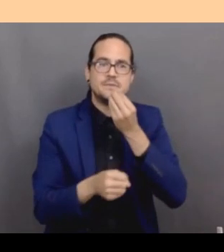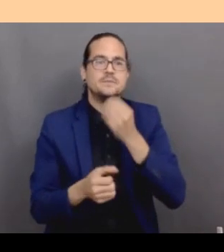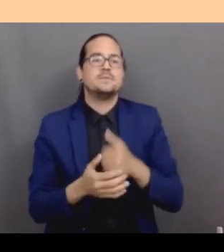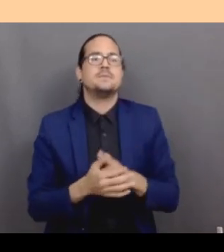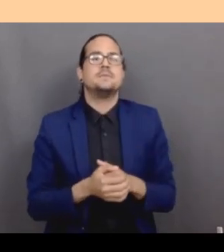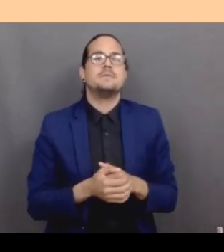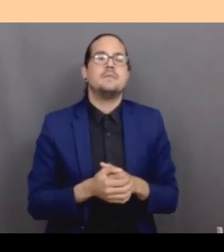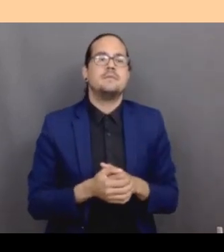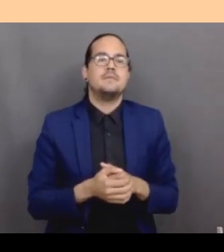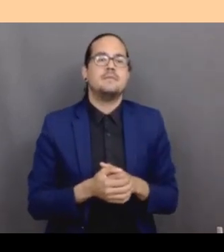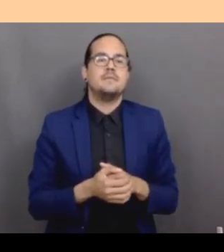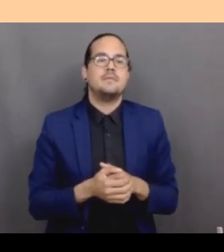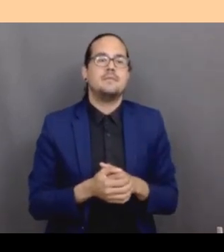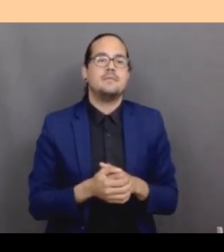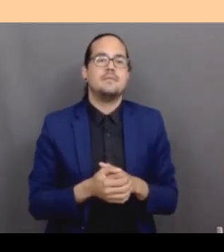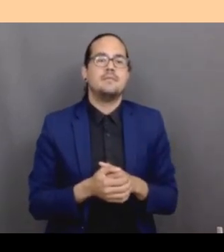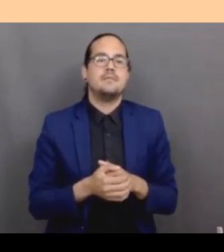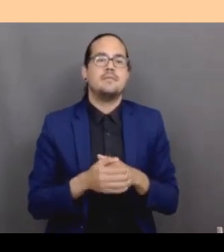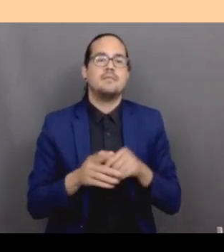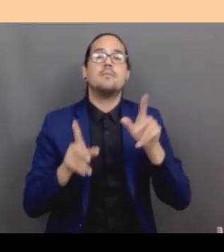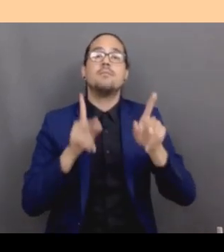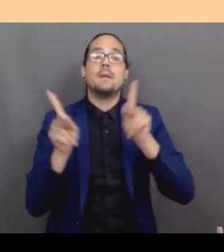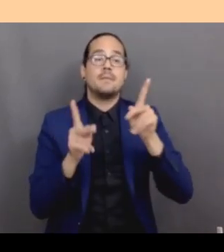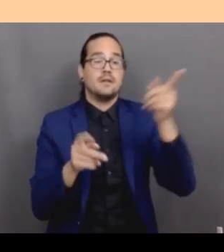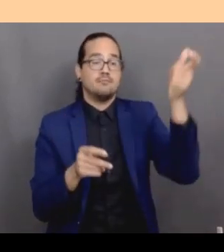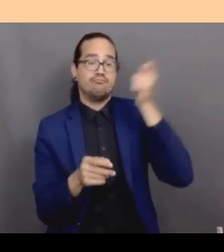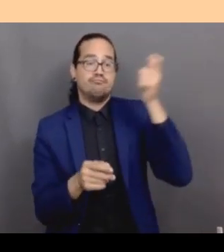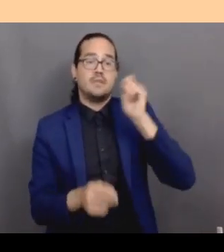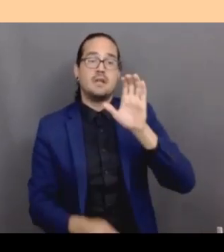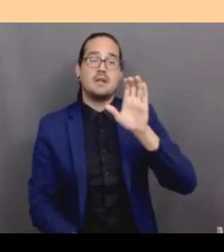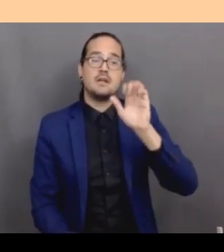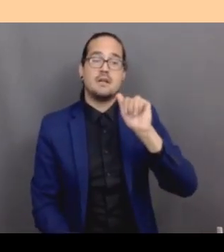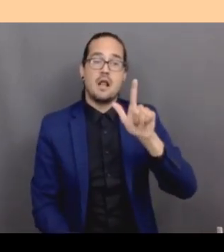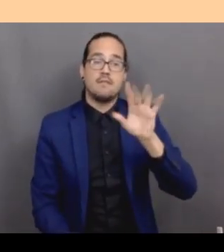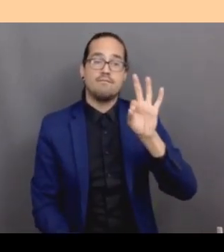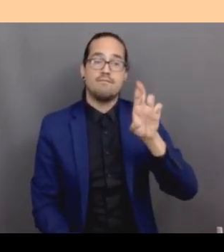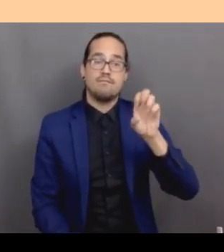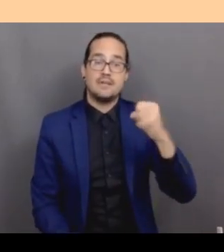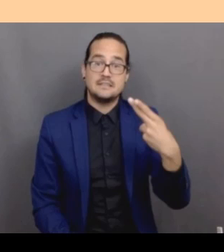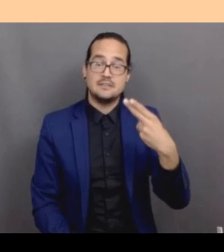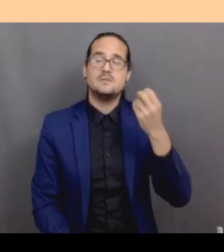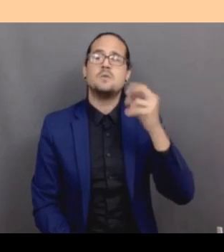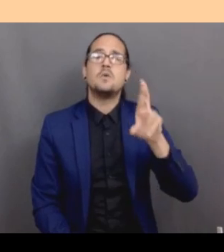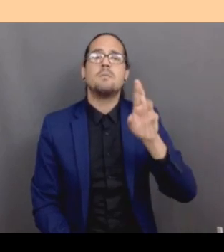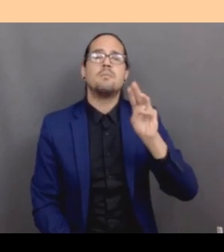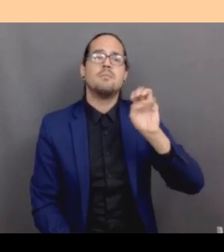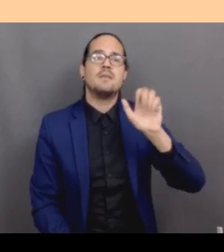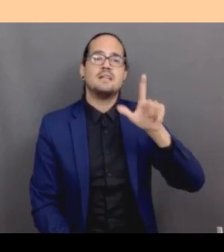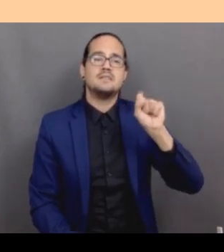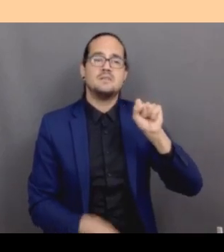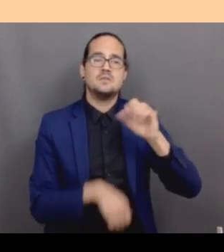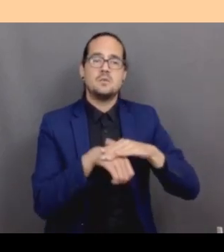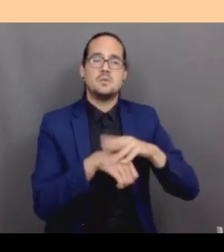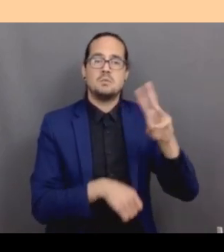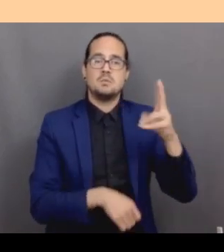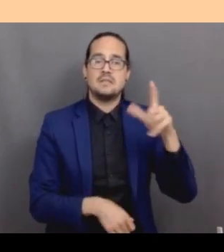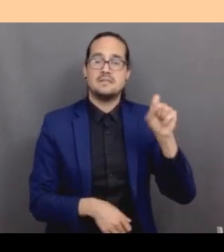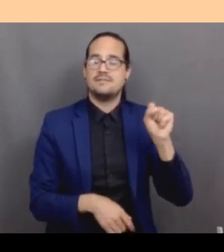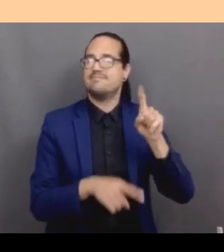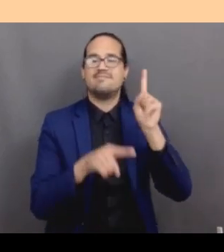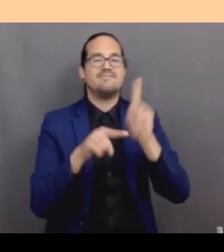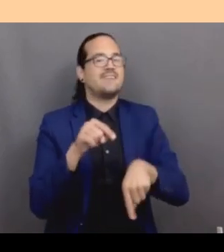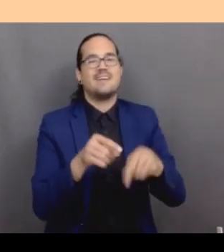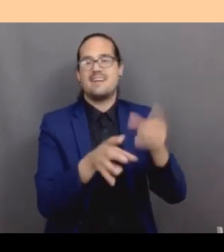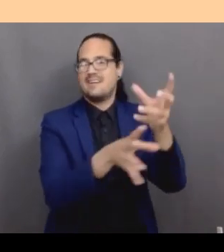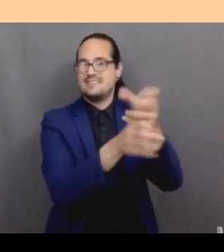federal programs will not qualify for this program, but we are waiting further guidance from the state how to implement this program locally, and we're very eager to